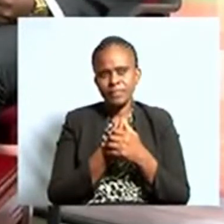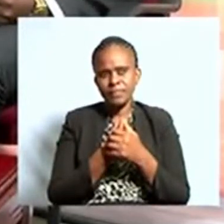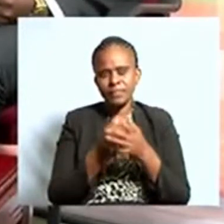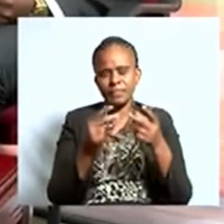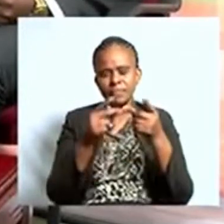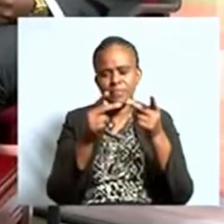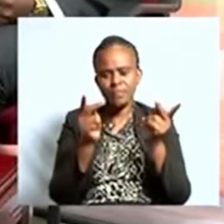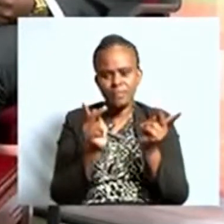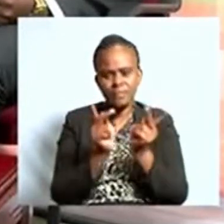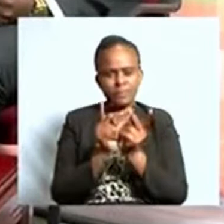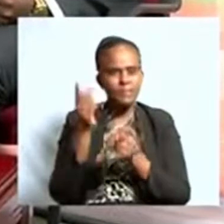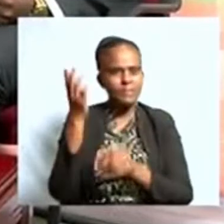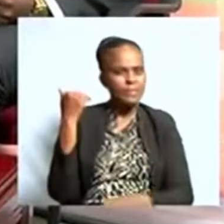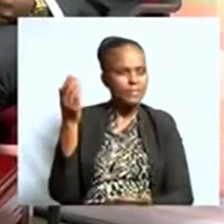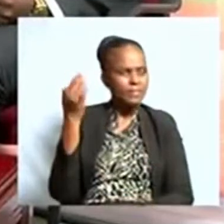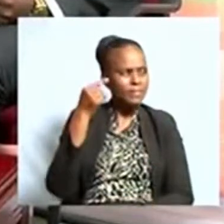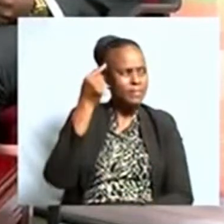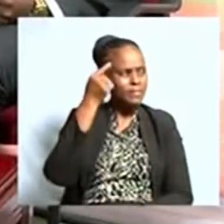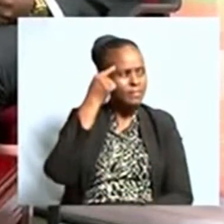previous government.